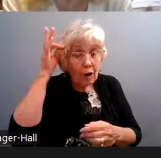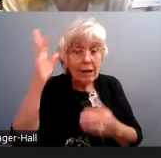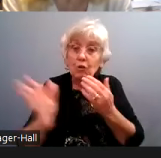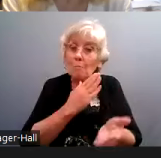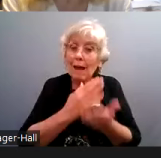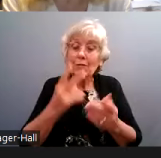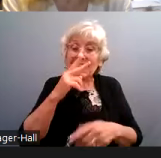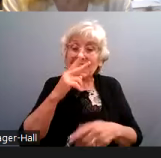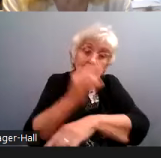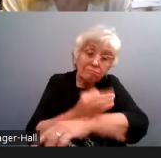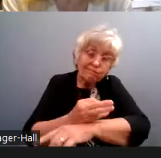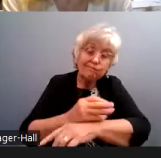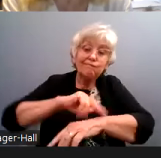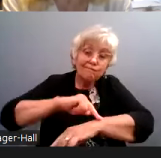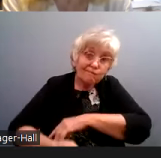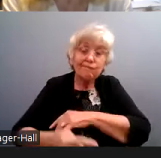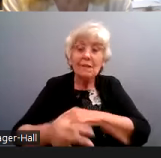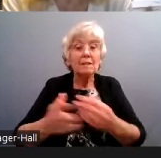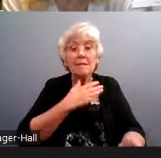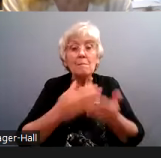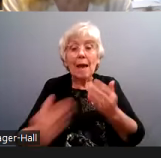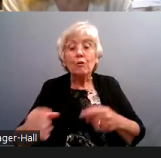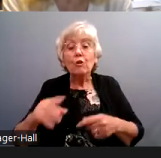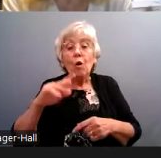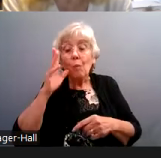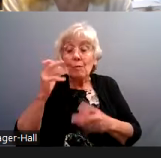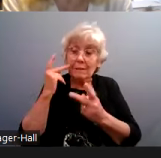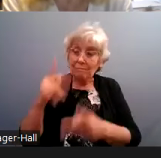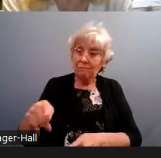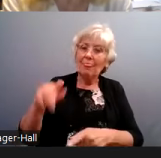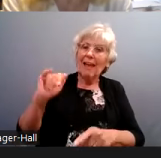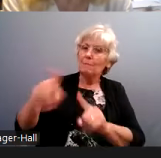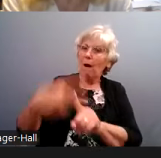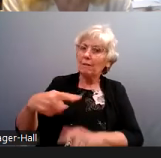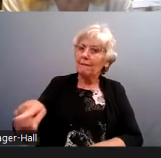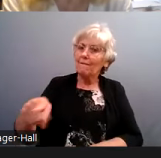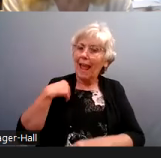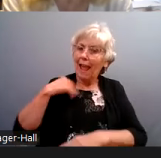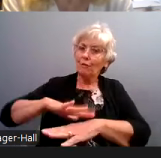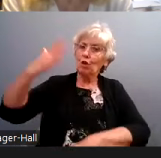to count that as positive, and then we're going to start treatment for ringworm.